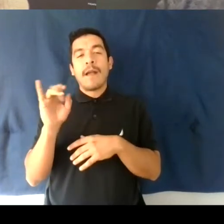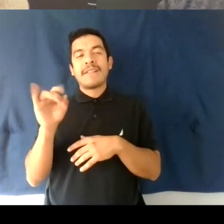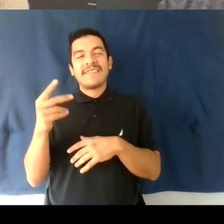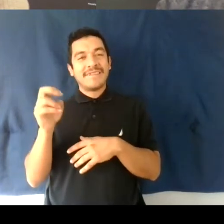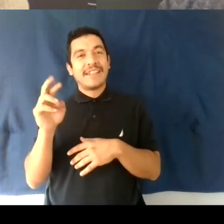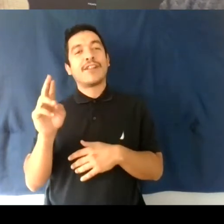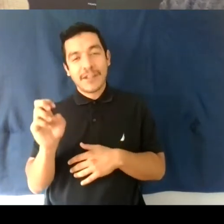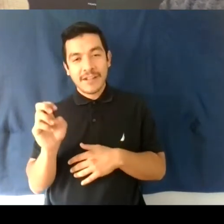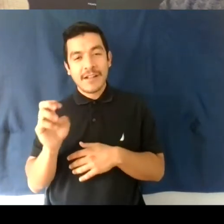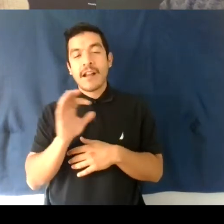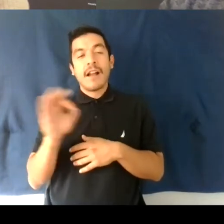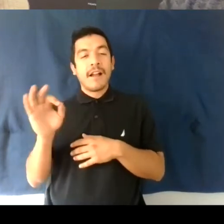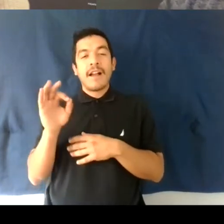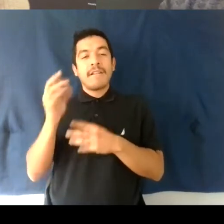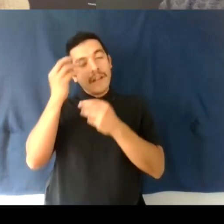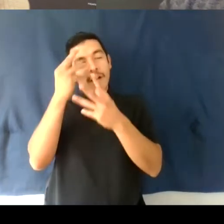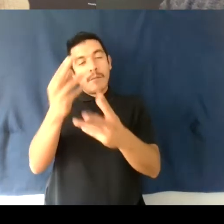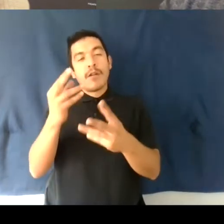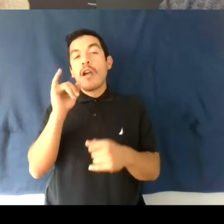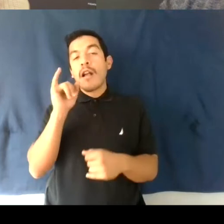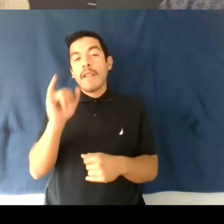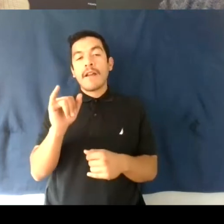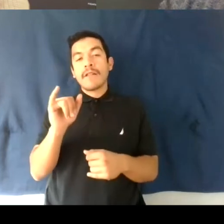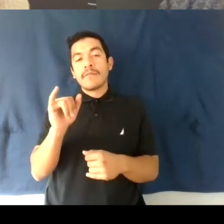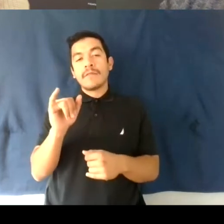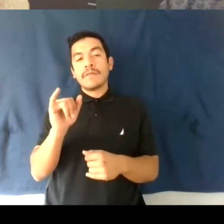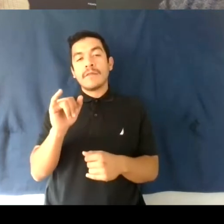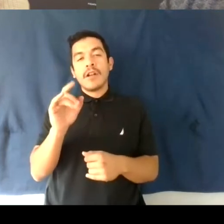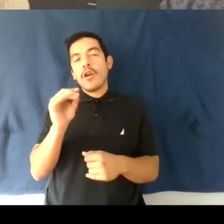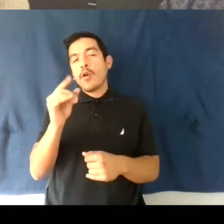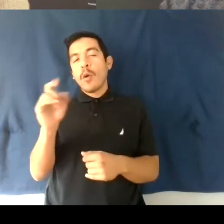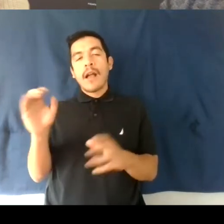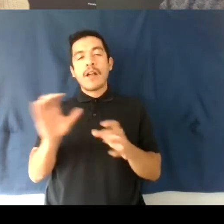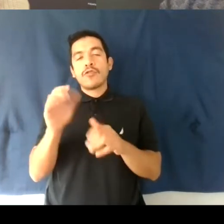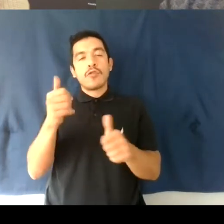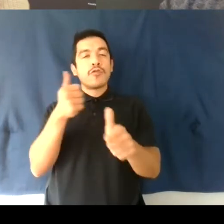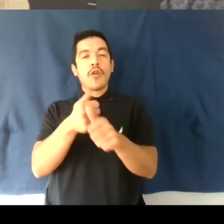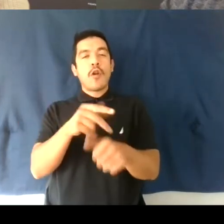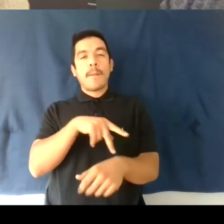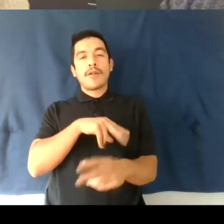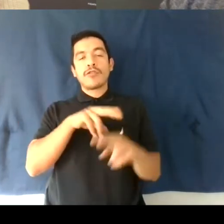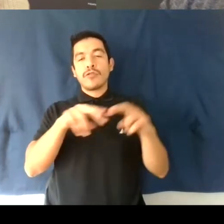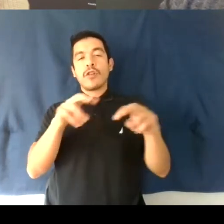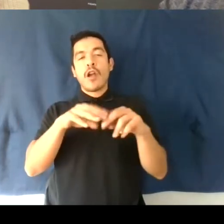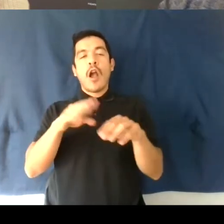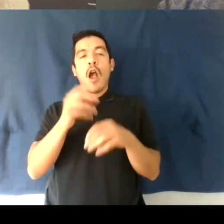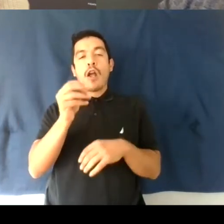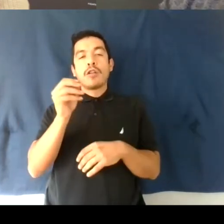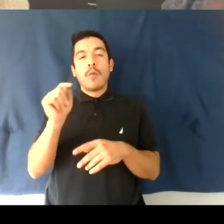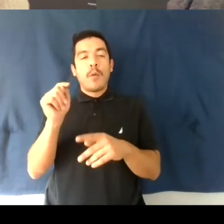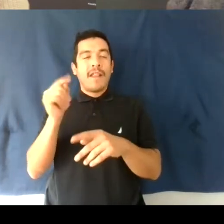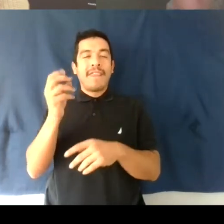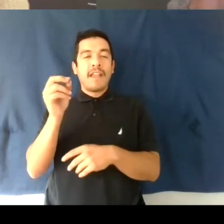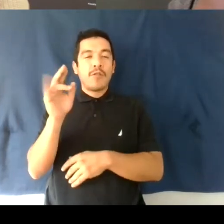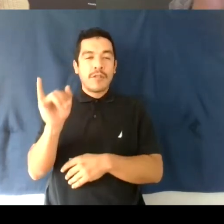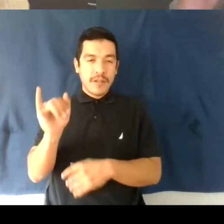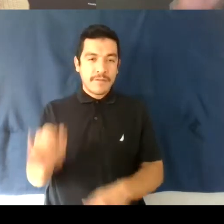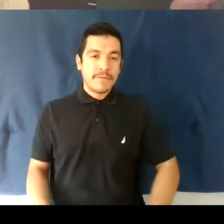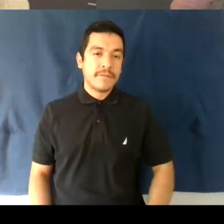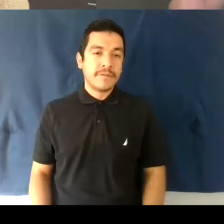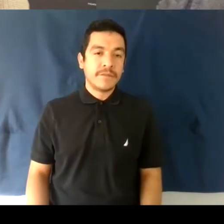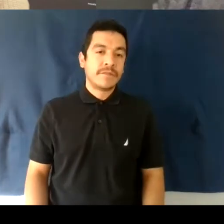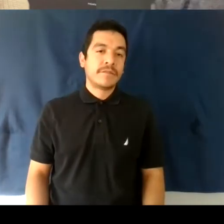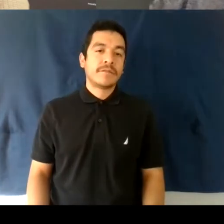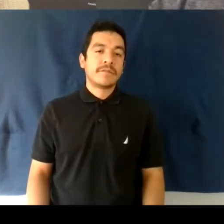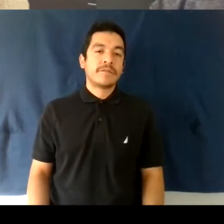webosphere of information, but just, Google and do your own personal research on spoon theory. And that's essentially what we